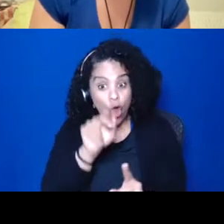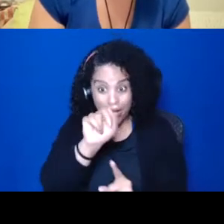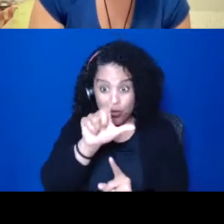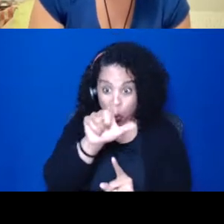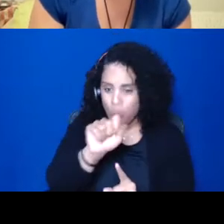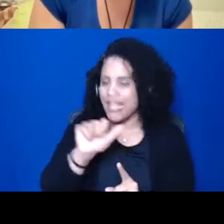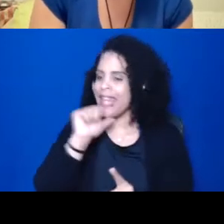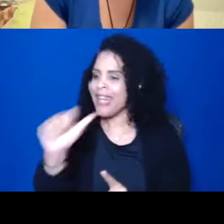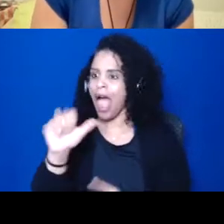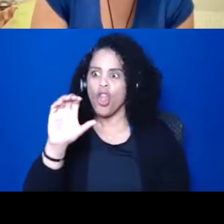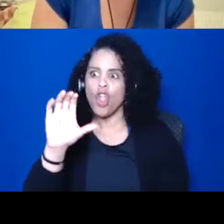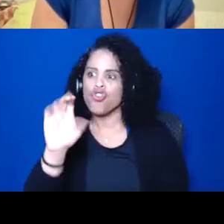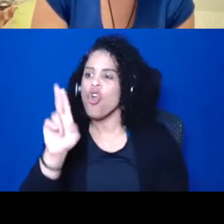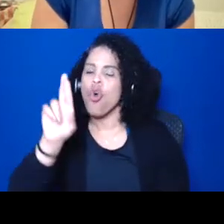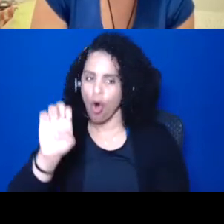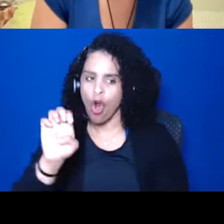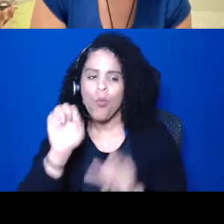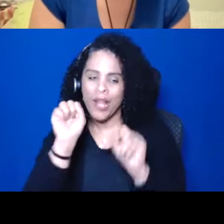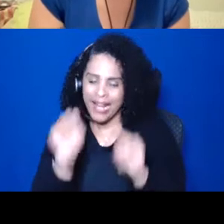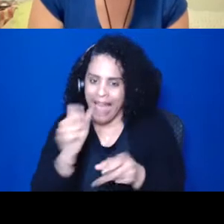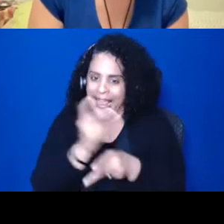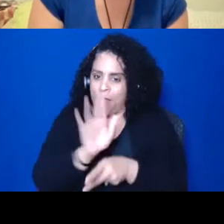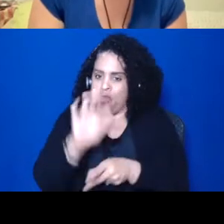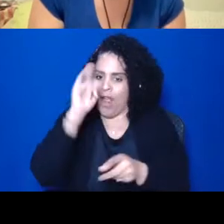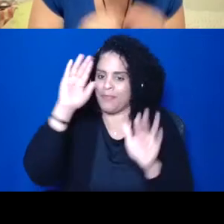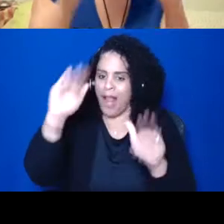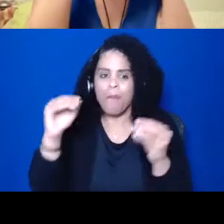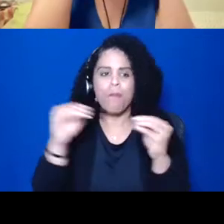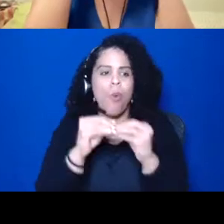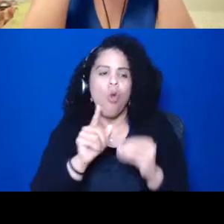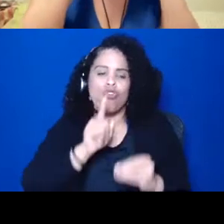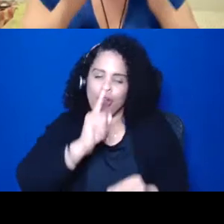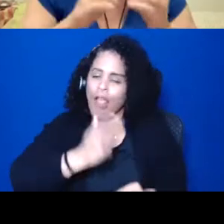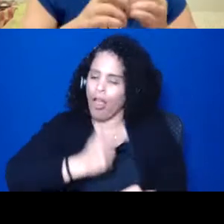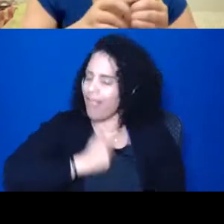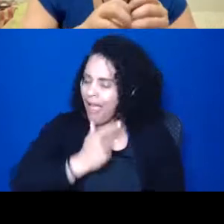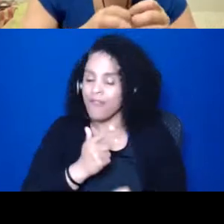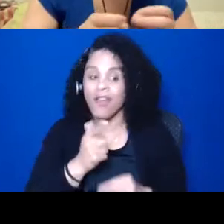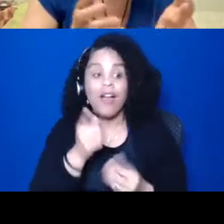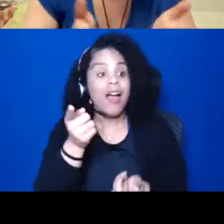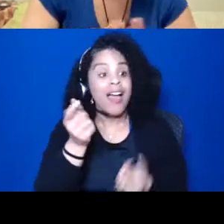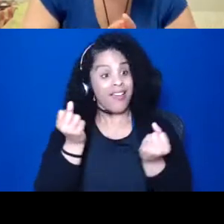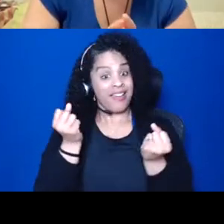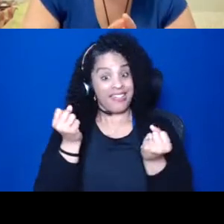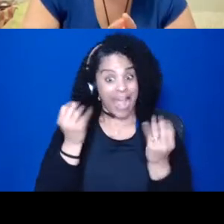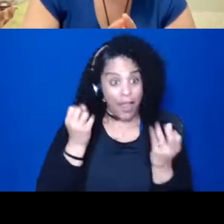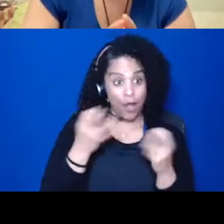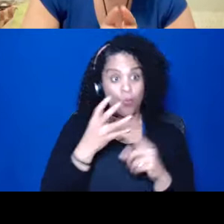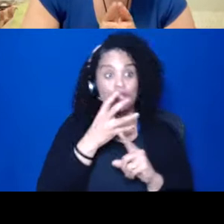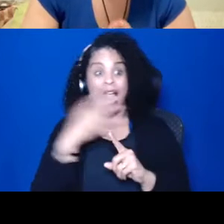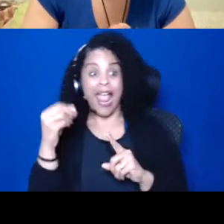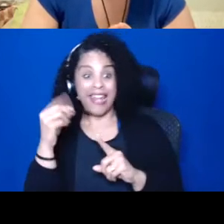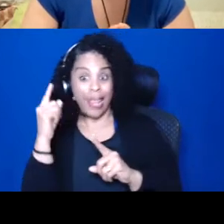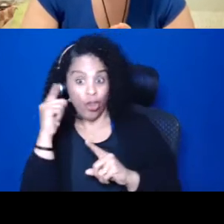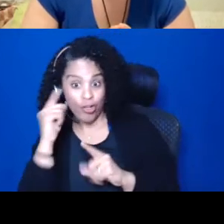can keep expectations a lot more realistic. Also, consider that sign languages and hearing technologies are not opposites. You